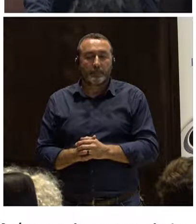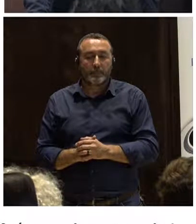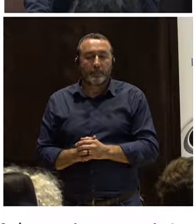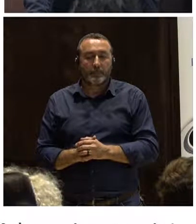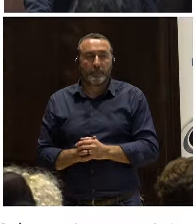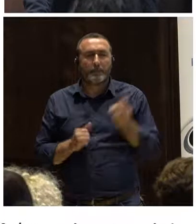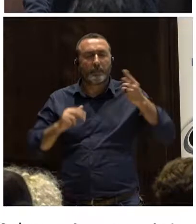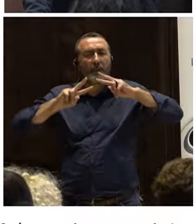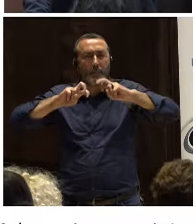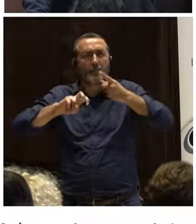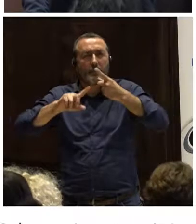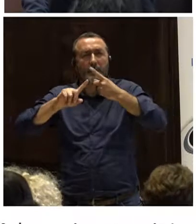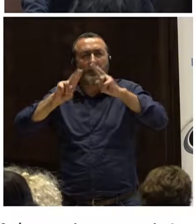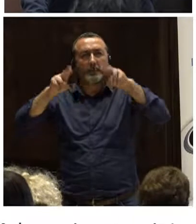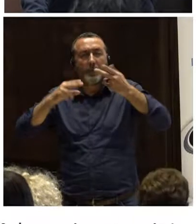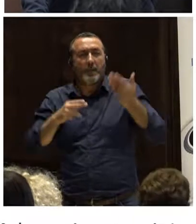of robots